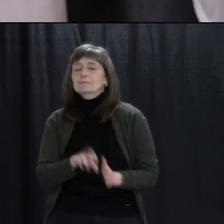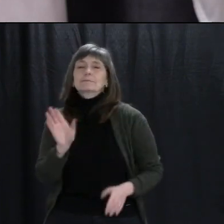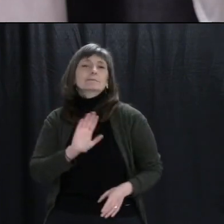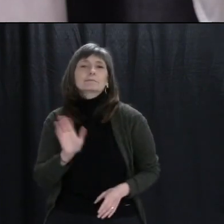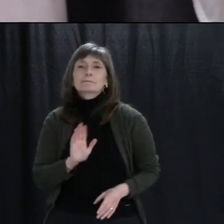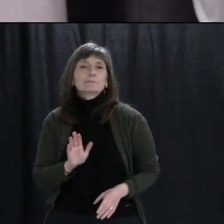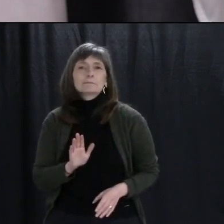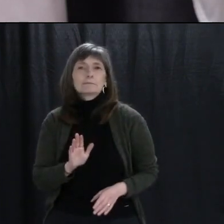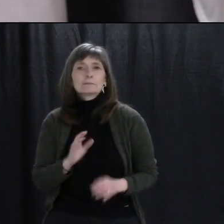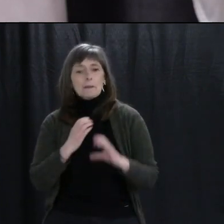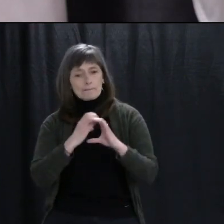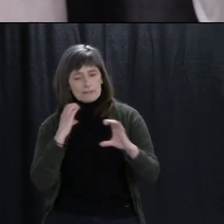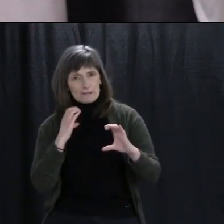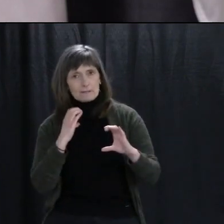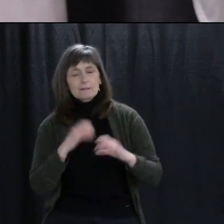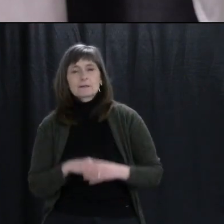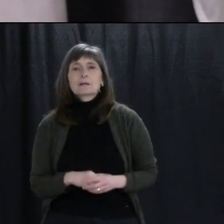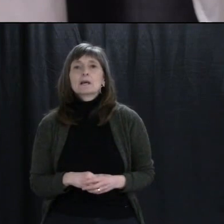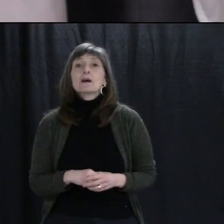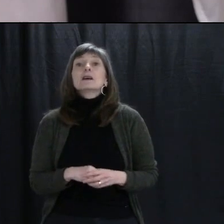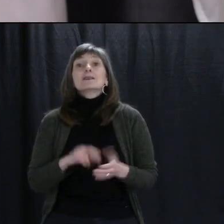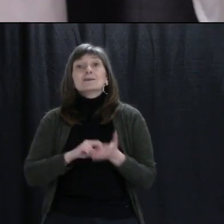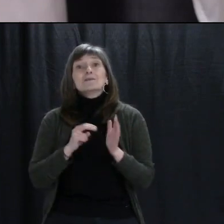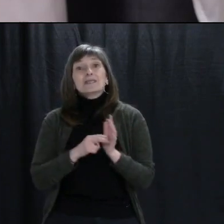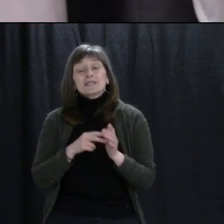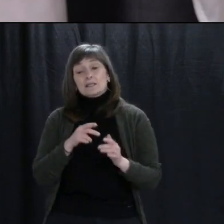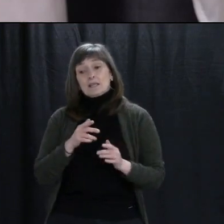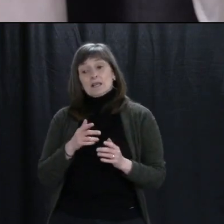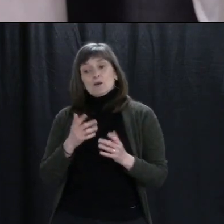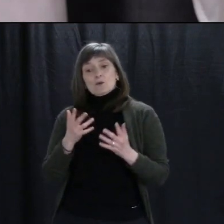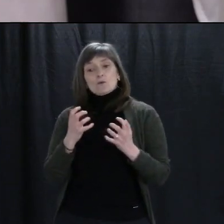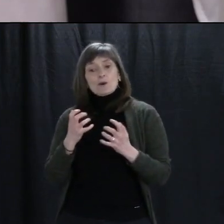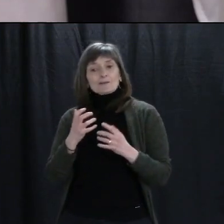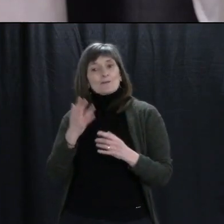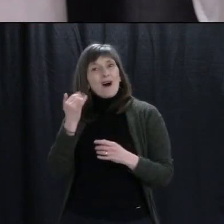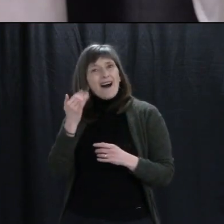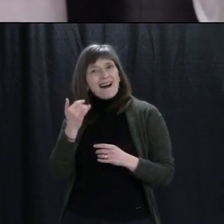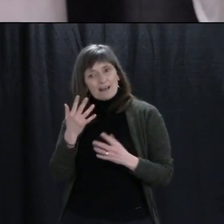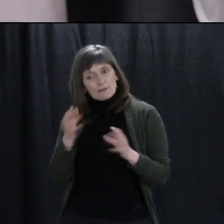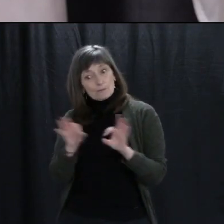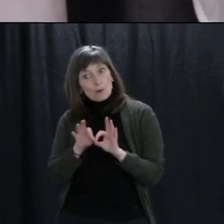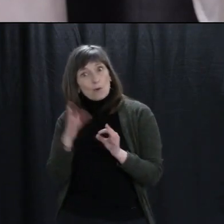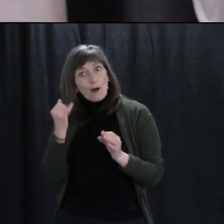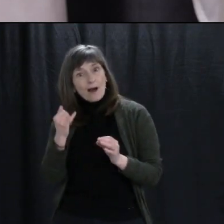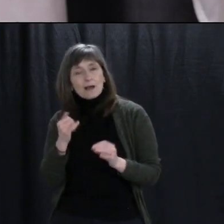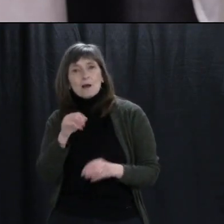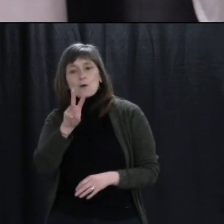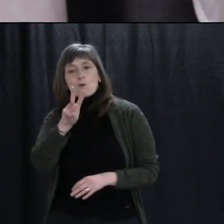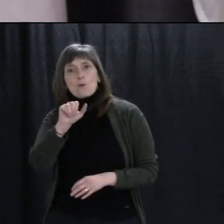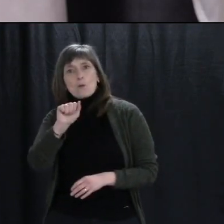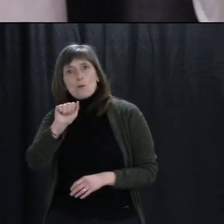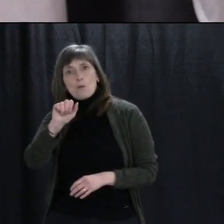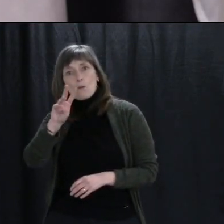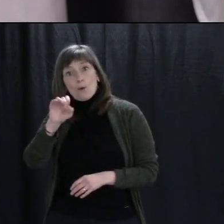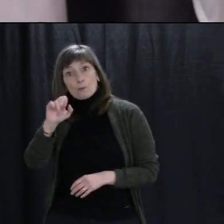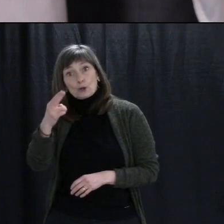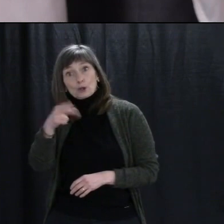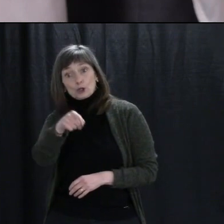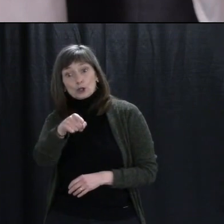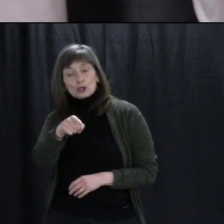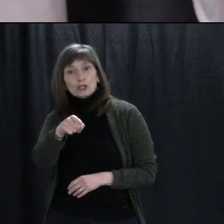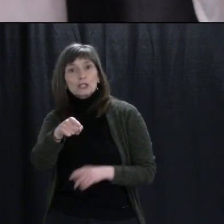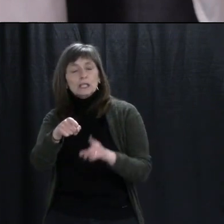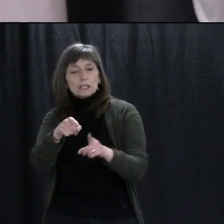traveling into Walbush. And matter of fact, I gave examples, and the numbers are quite low of travelers that are coming in through PAL